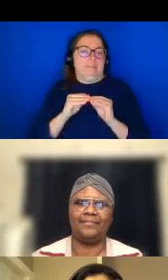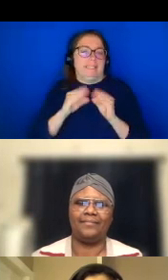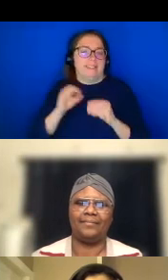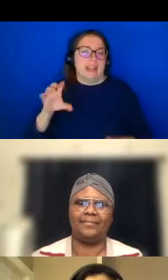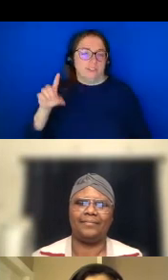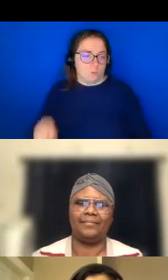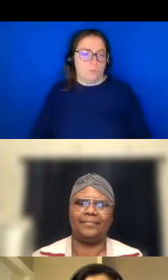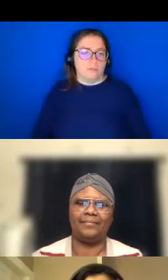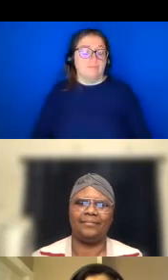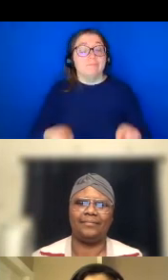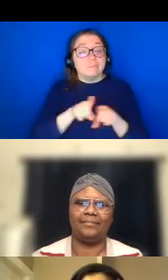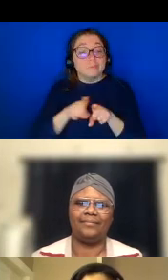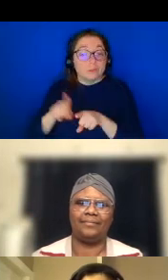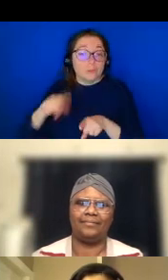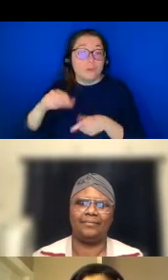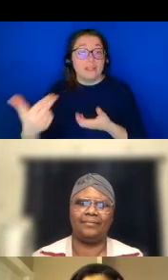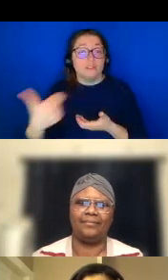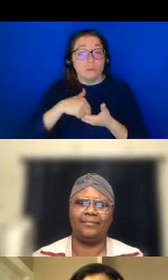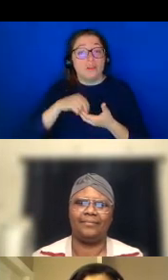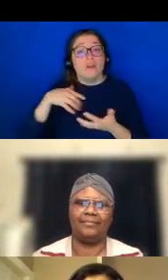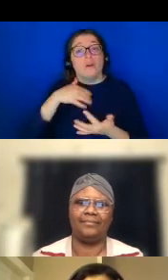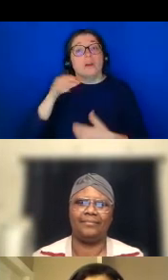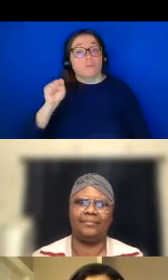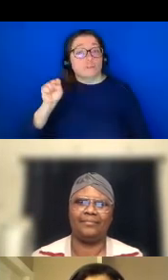join our social media accounts as well.